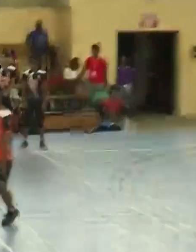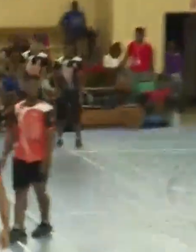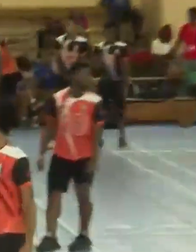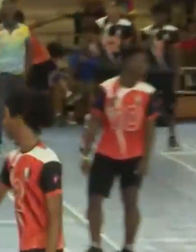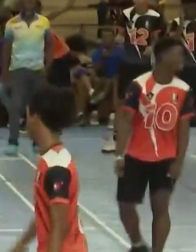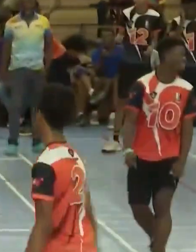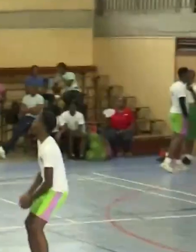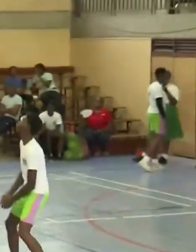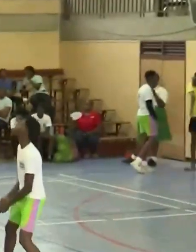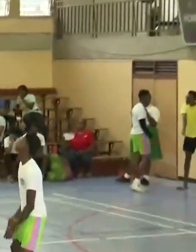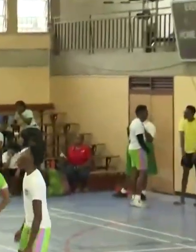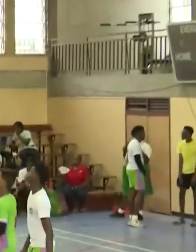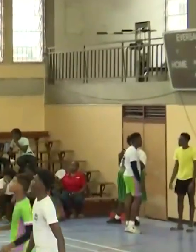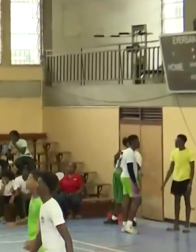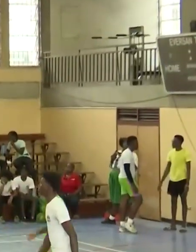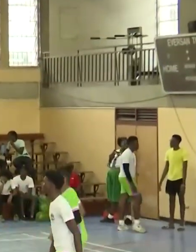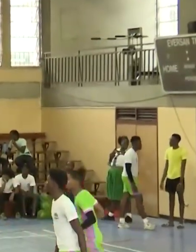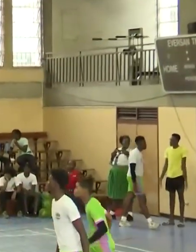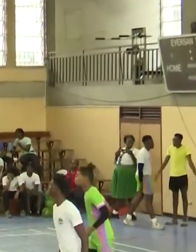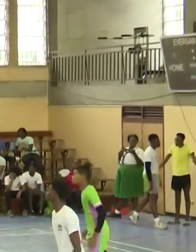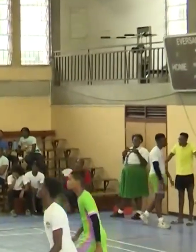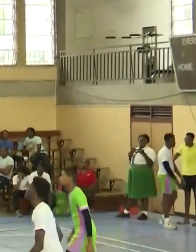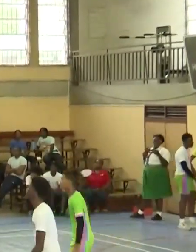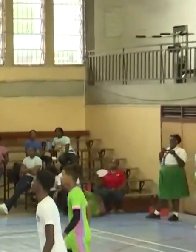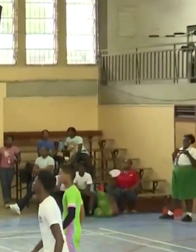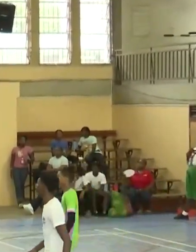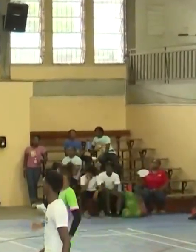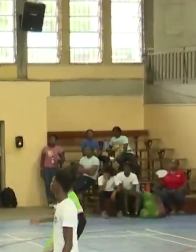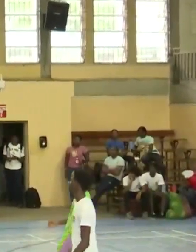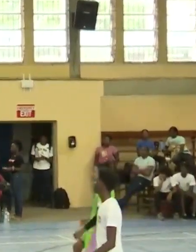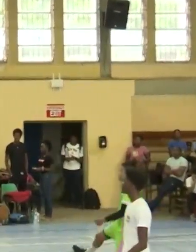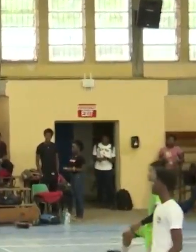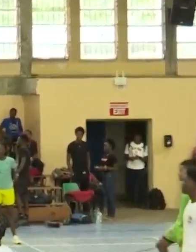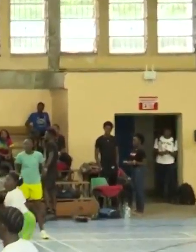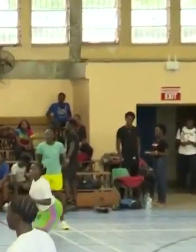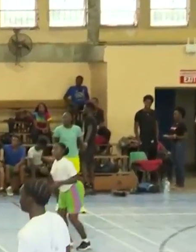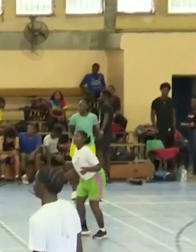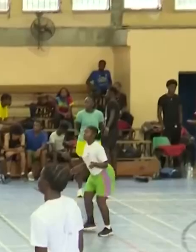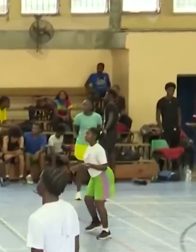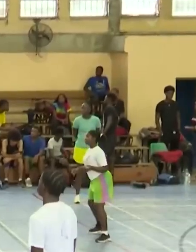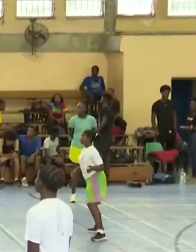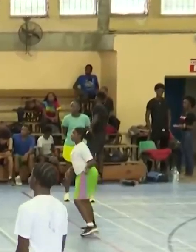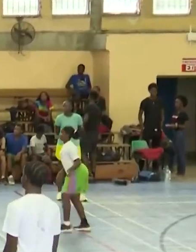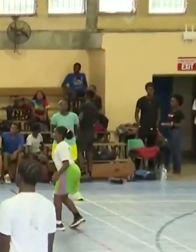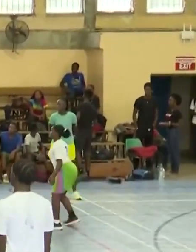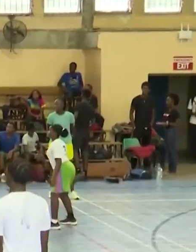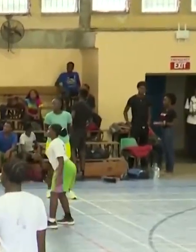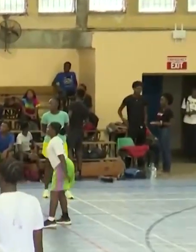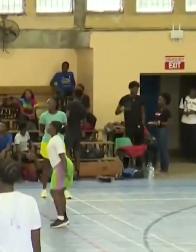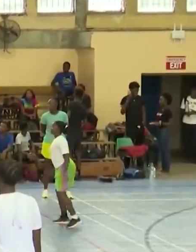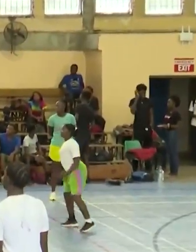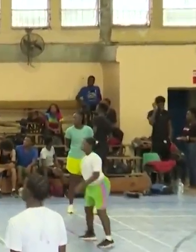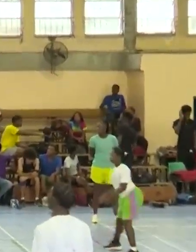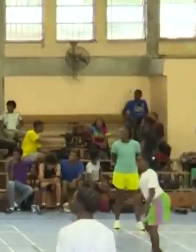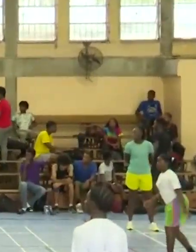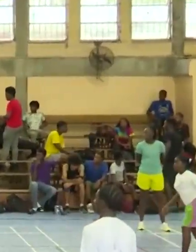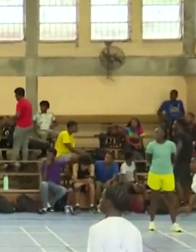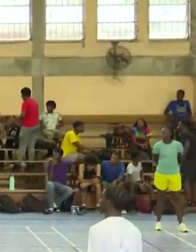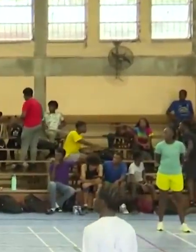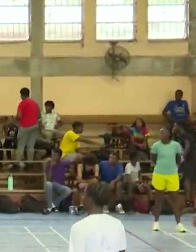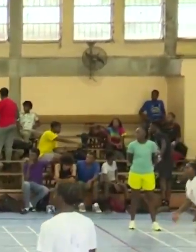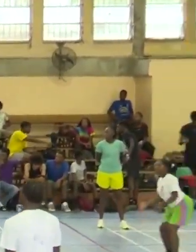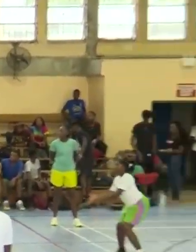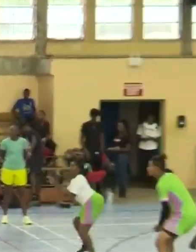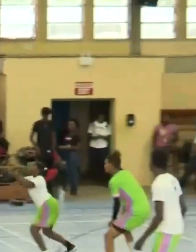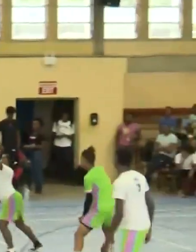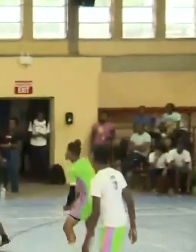opponents. As time started to tick away, with the scores close and St. George threatening to force a third and deciding set, this rally was